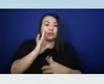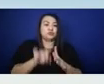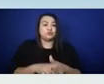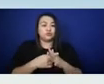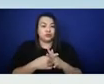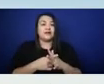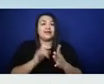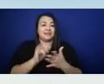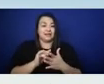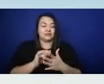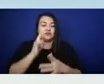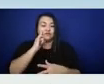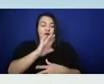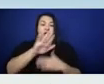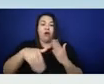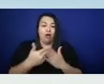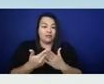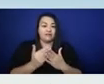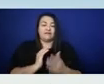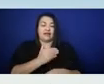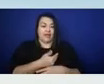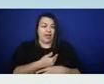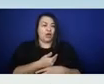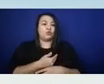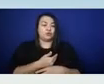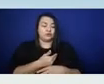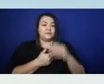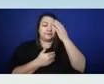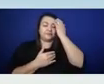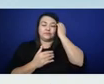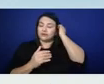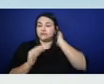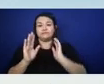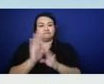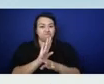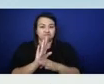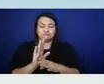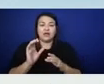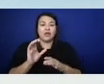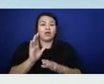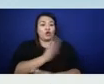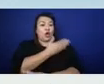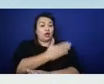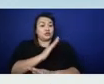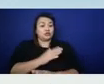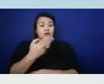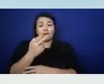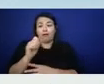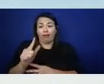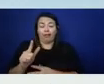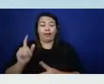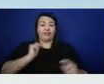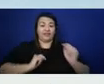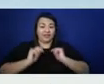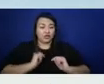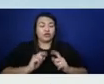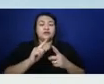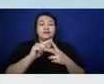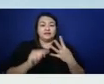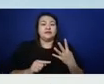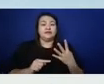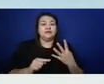Operators Grant, the SVOG, which has not actually started yet. So we're waiting on that for some